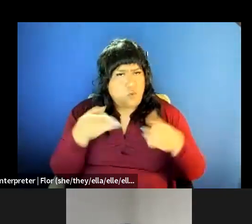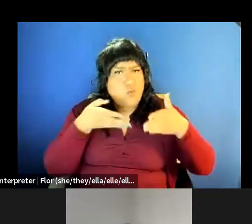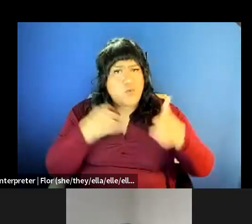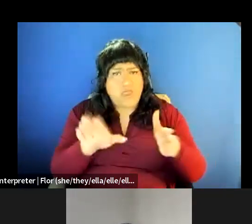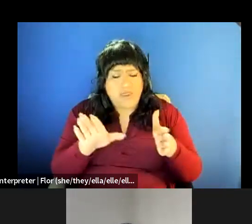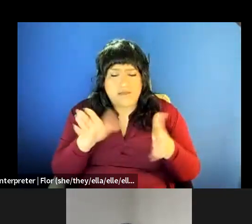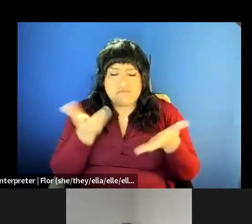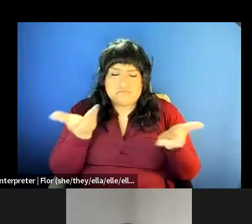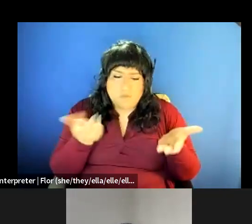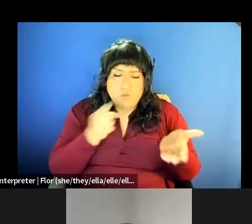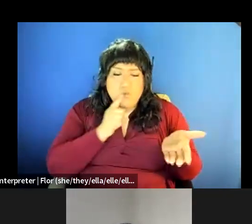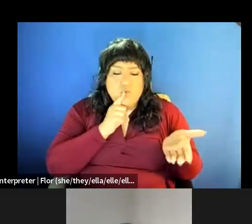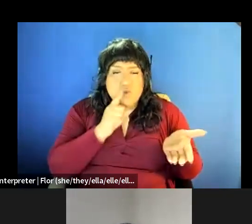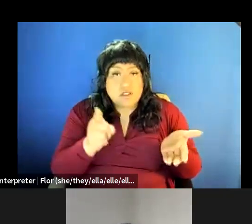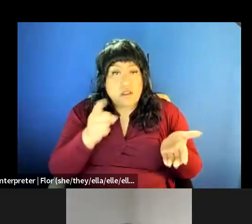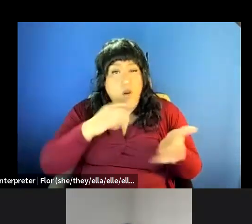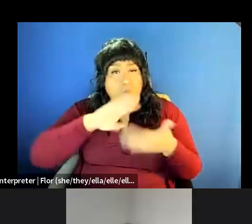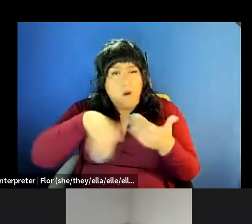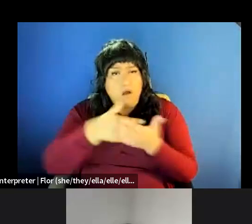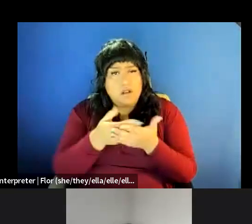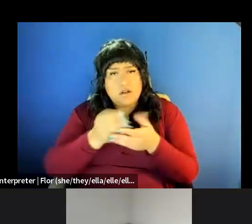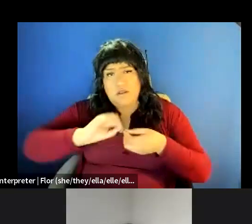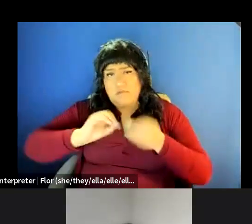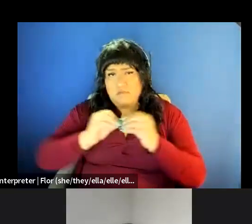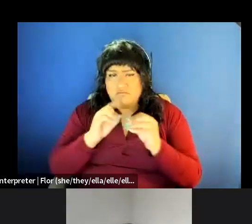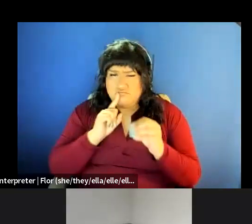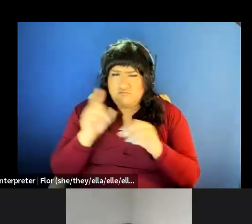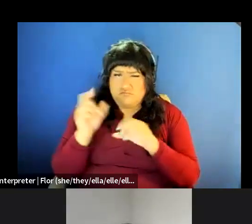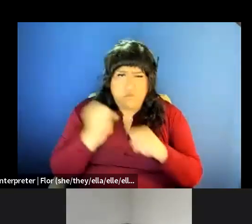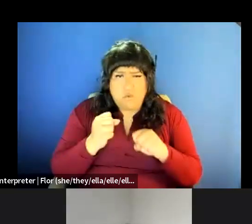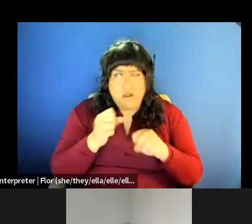in fact, you know, so the numbers are quite strong. I mean, so